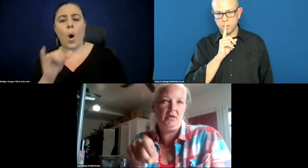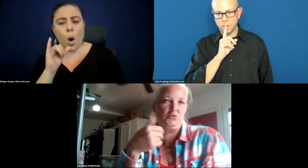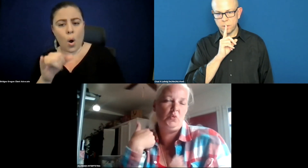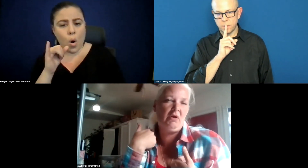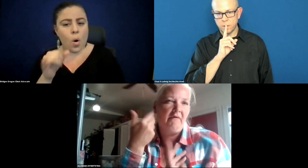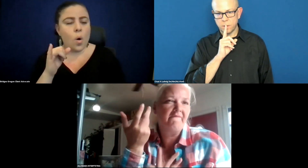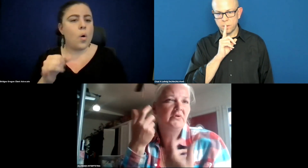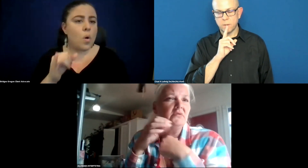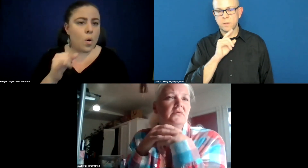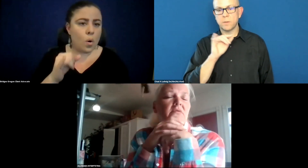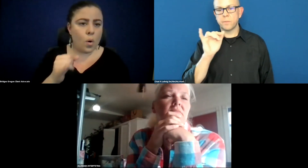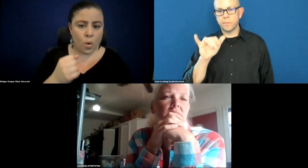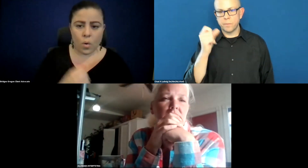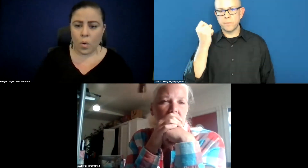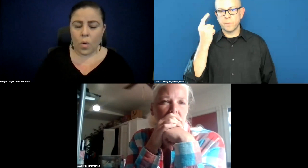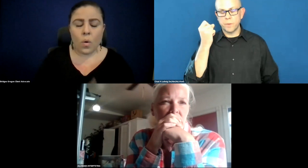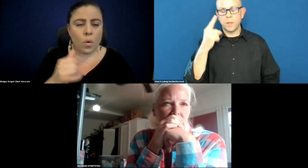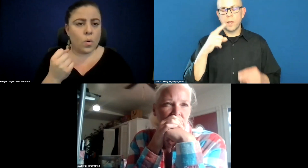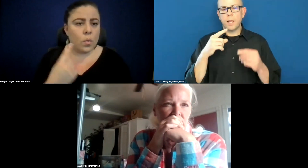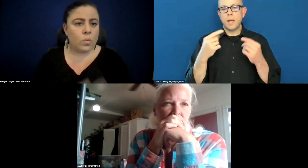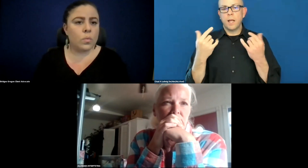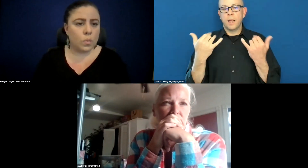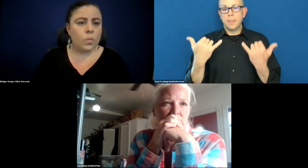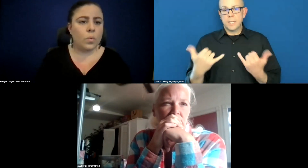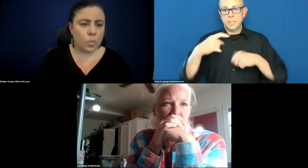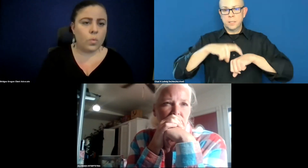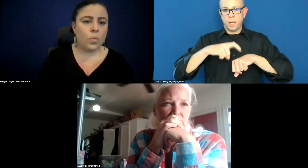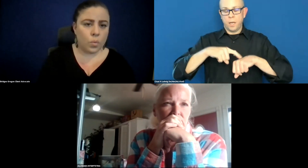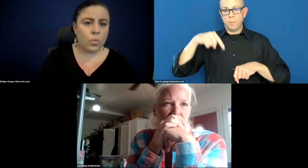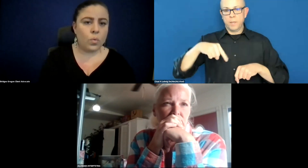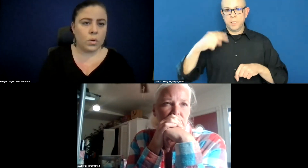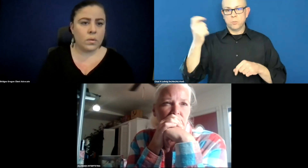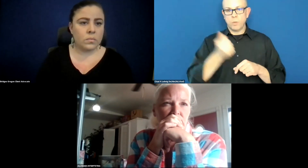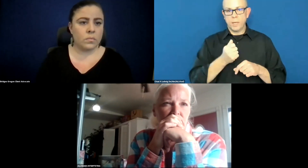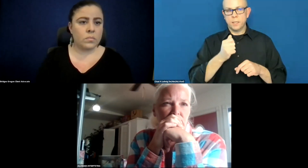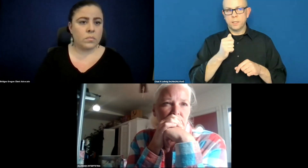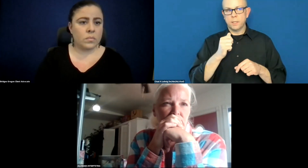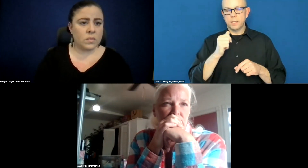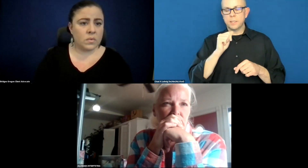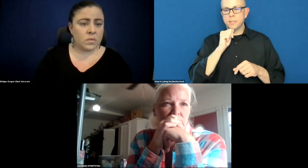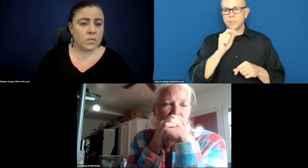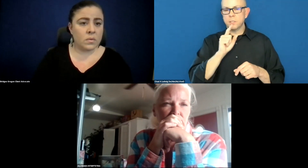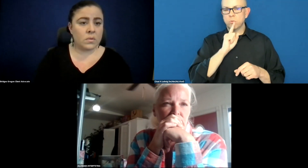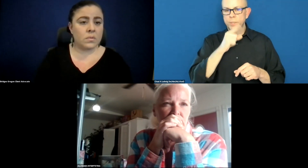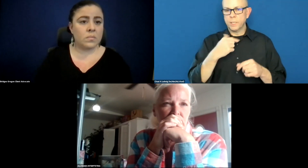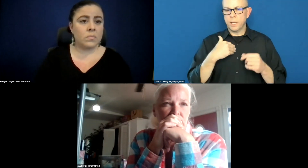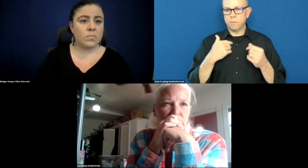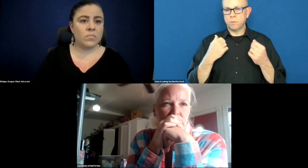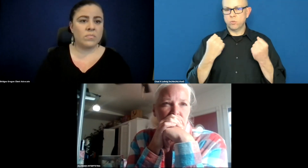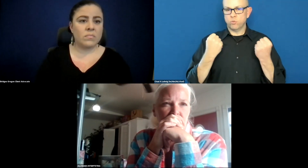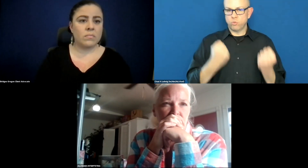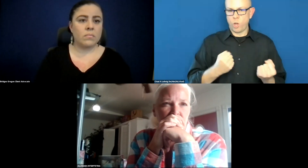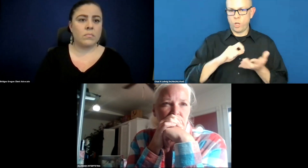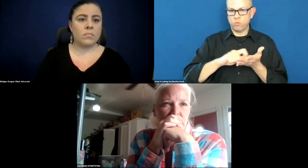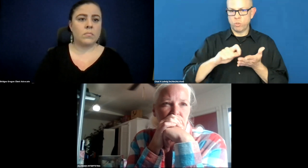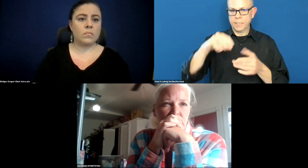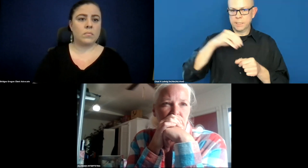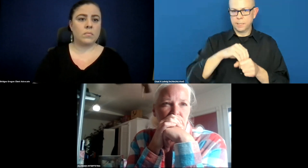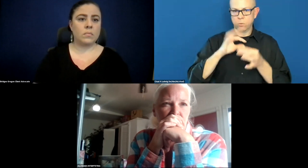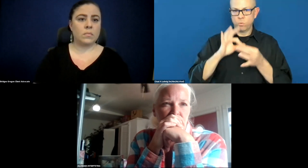that? Like the type of training that Sammy has to have? Chad says right now this grant